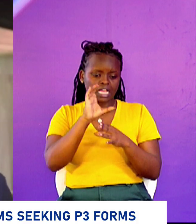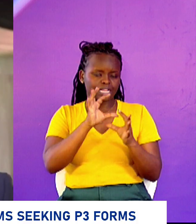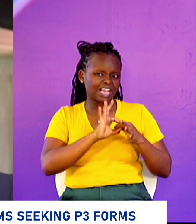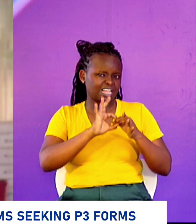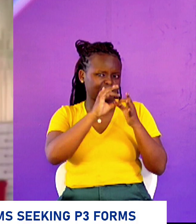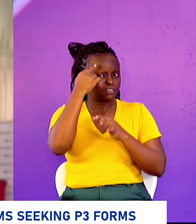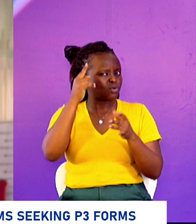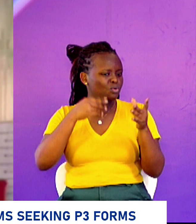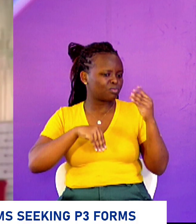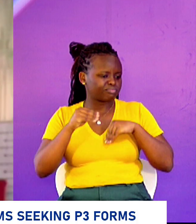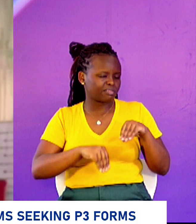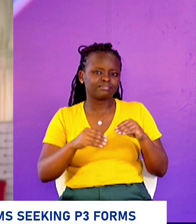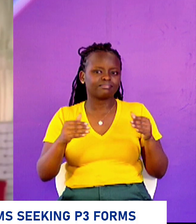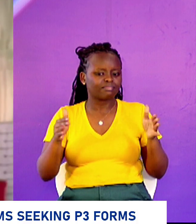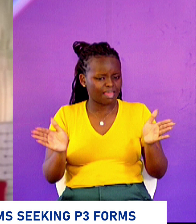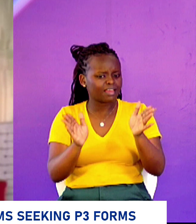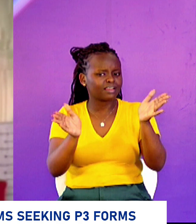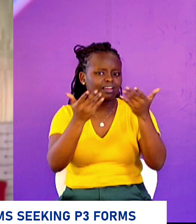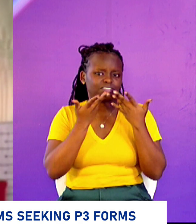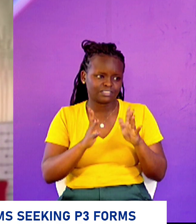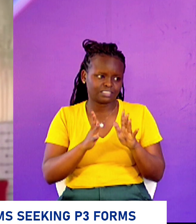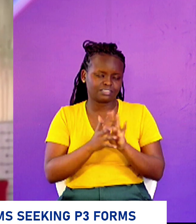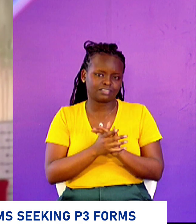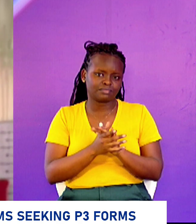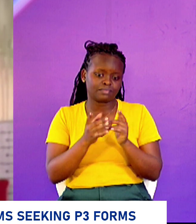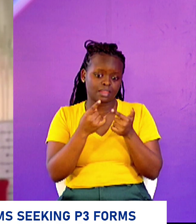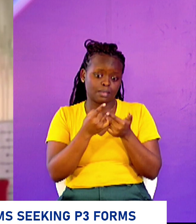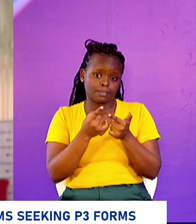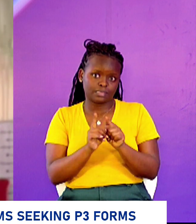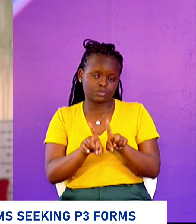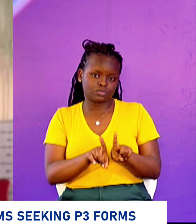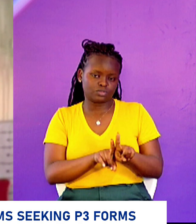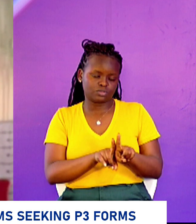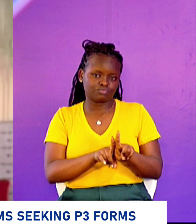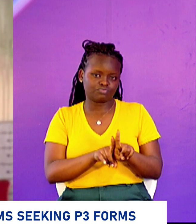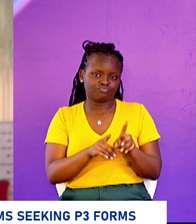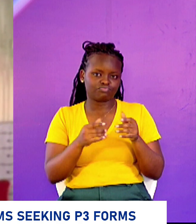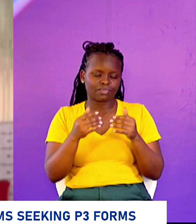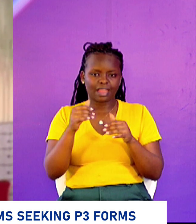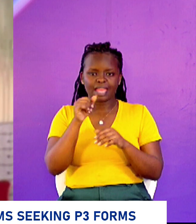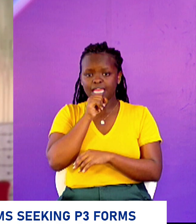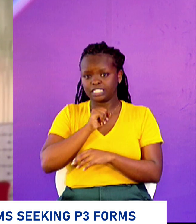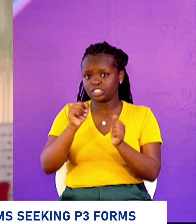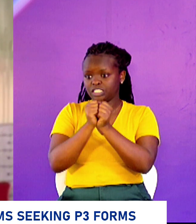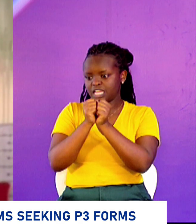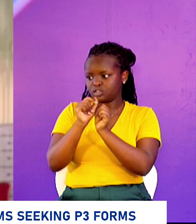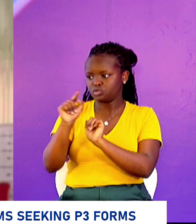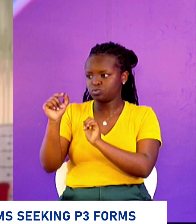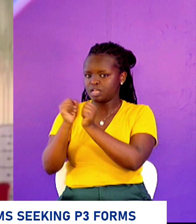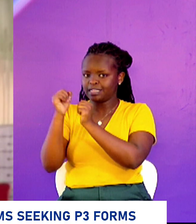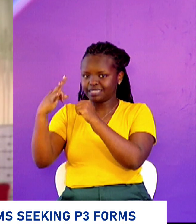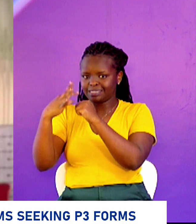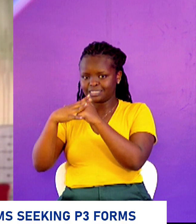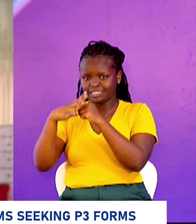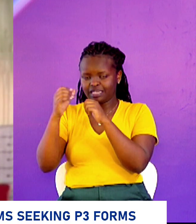courts are not encouraged. It is an issue that's affecting our adolescents who are aged between the age of 10 years to 19 years, and even the